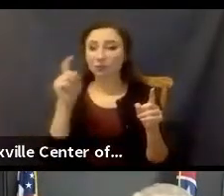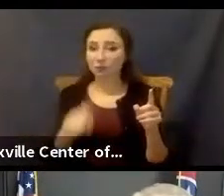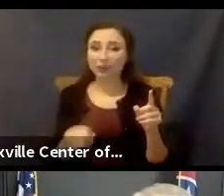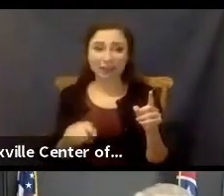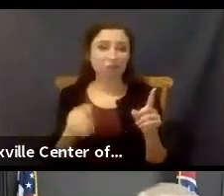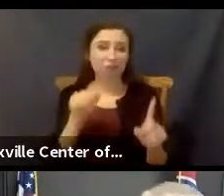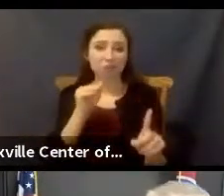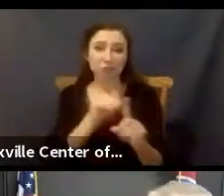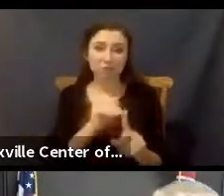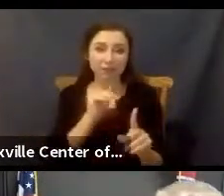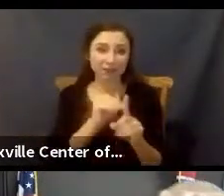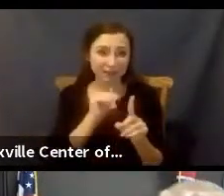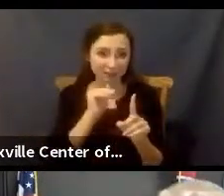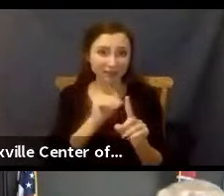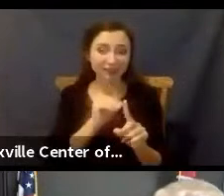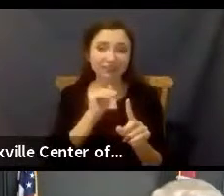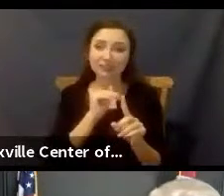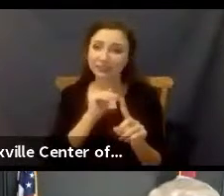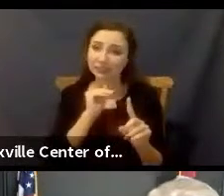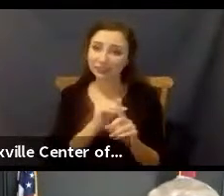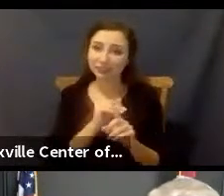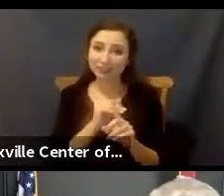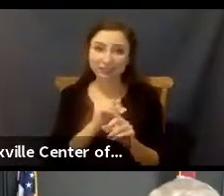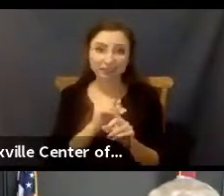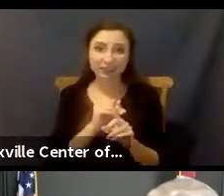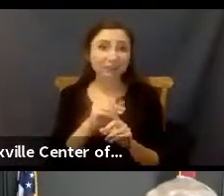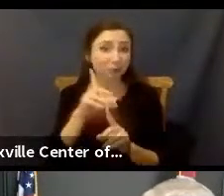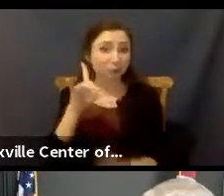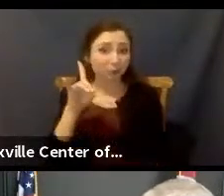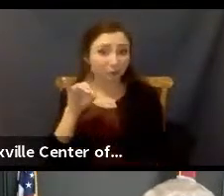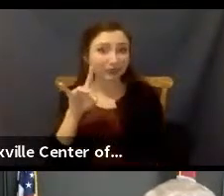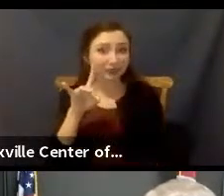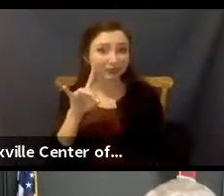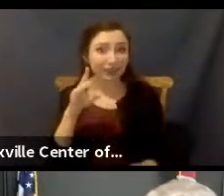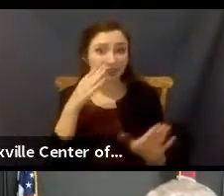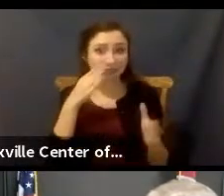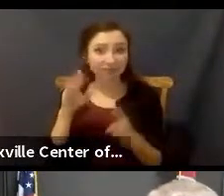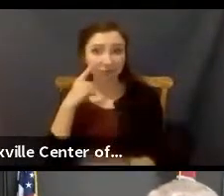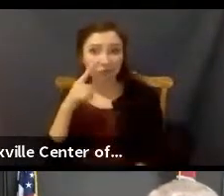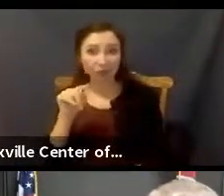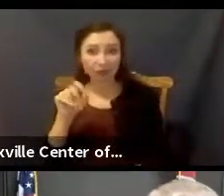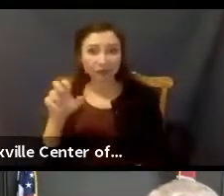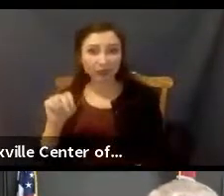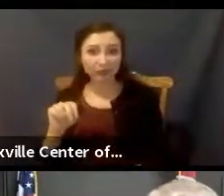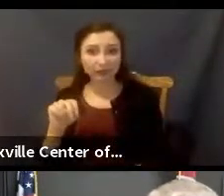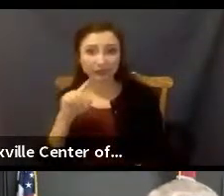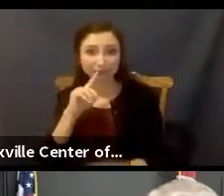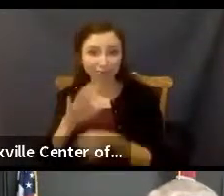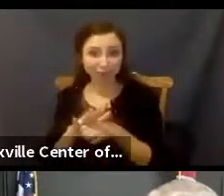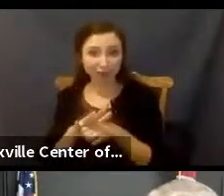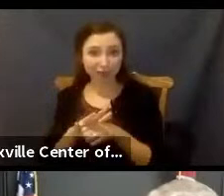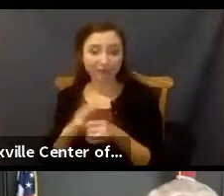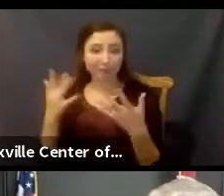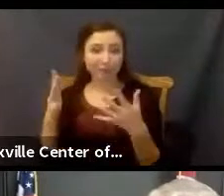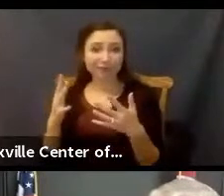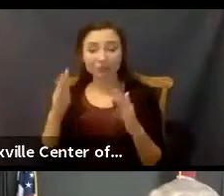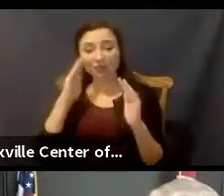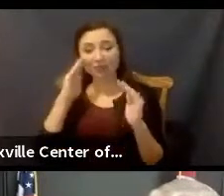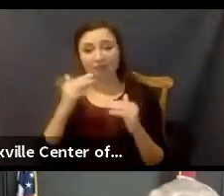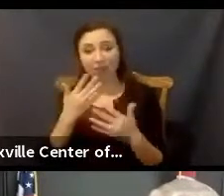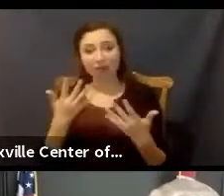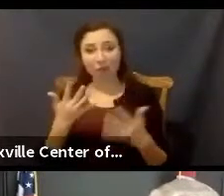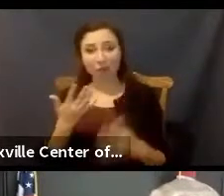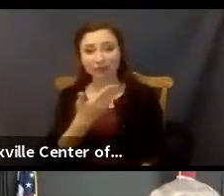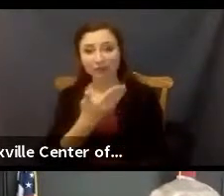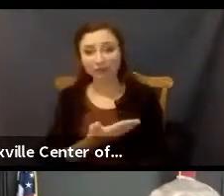keep reminding that we did default to the Tennessee Pledge. So this expectation is there, but I guess, as Dr.